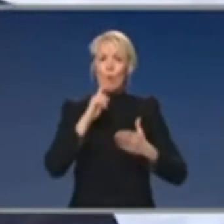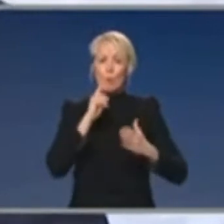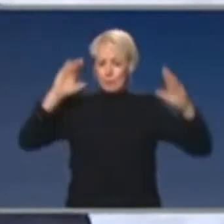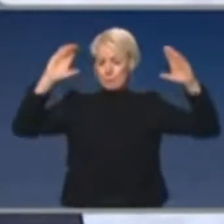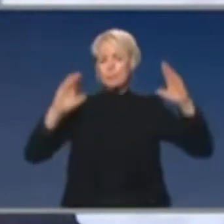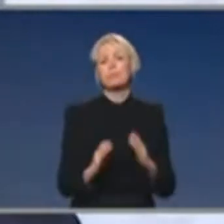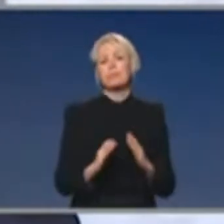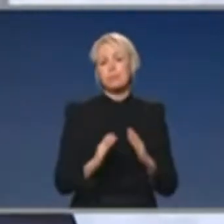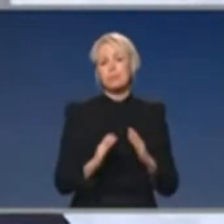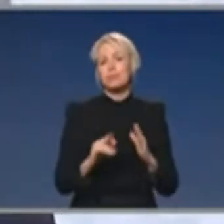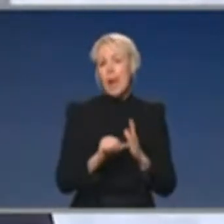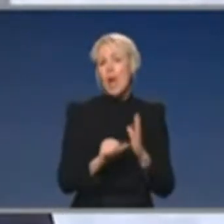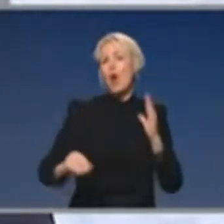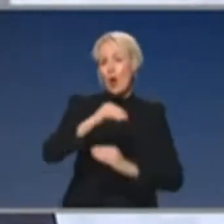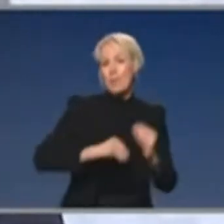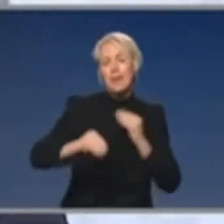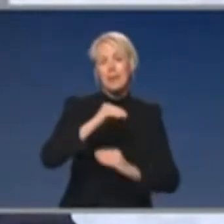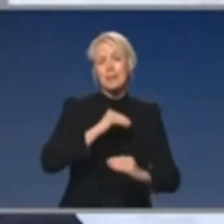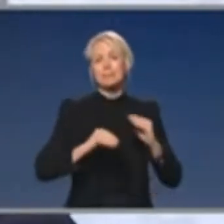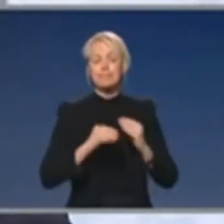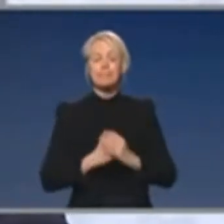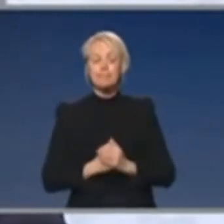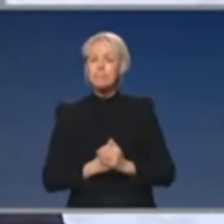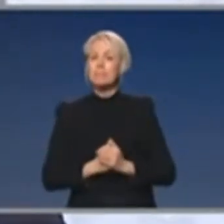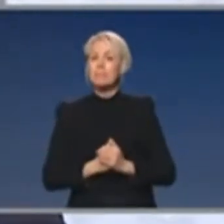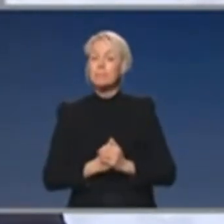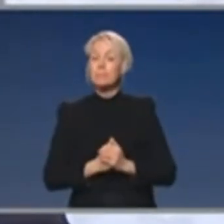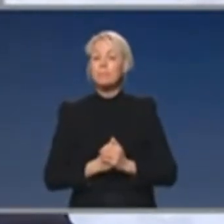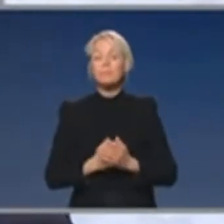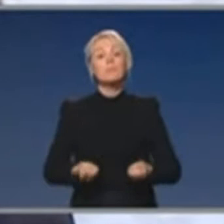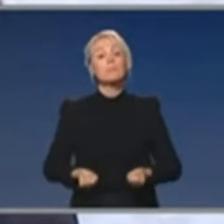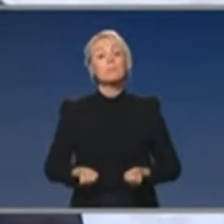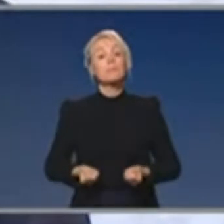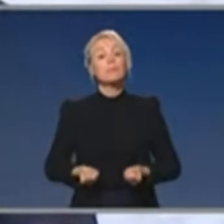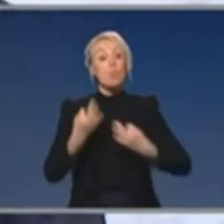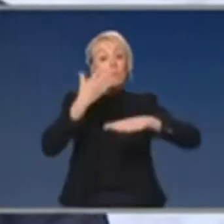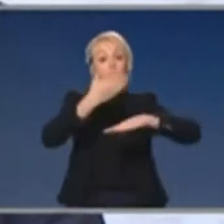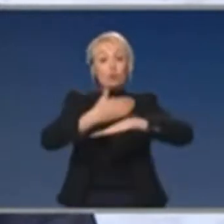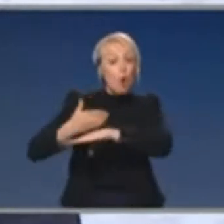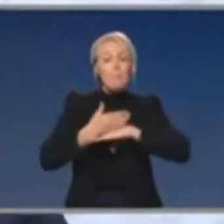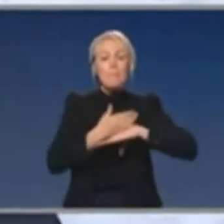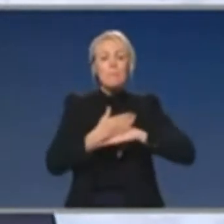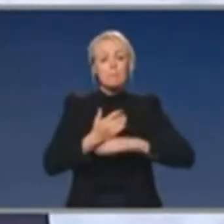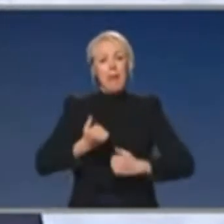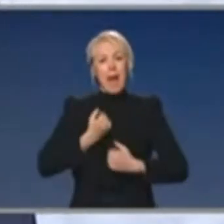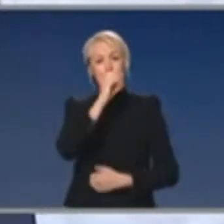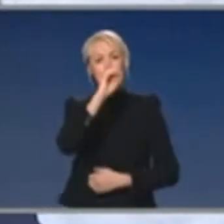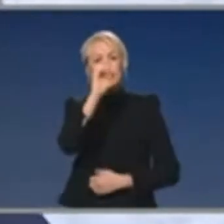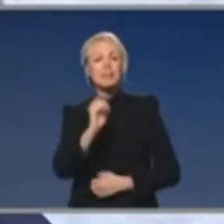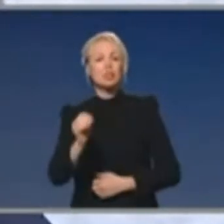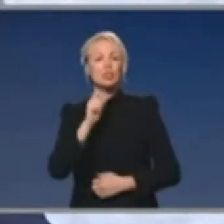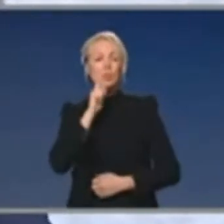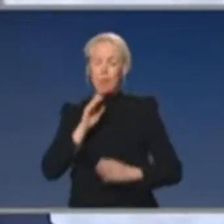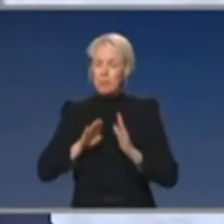points from quarterly real GDP growth. National unemployment rate is now expected to exceed the forecast peak